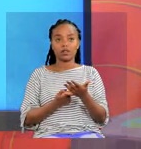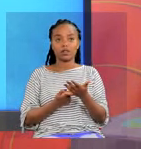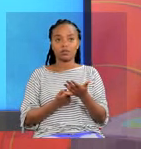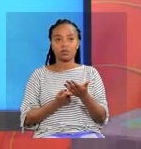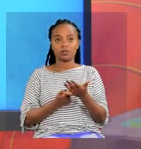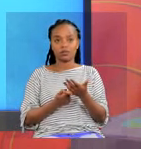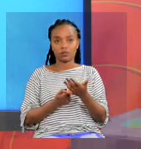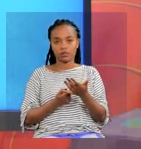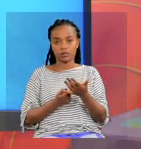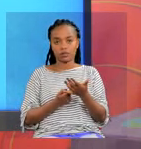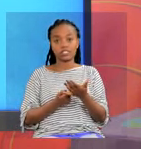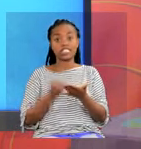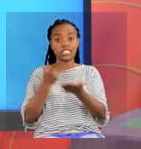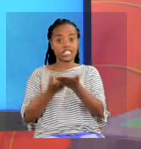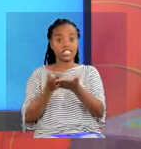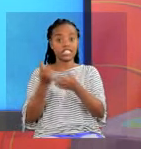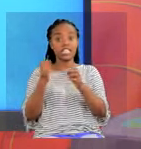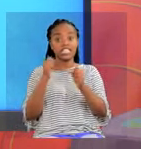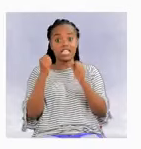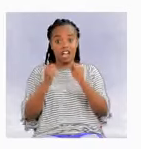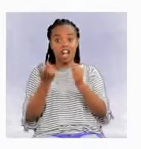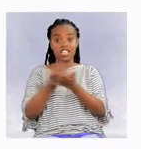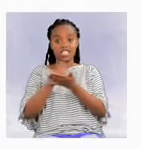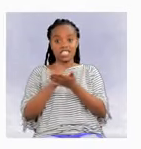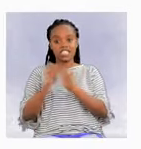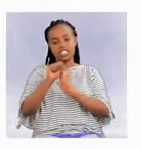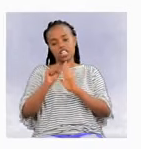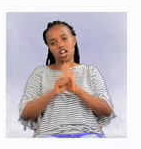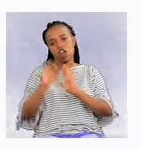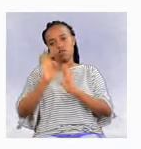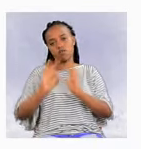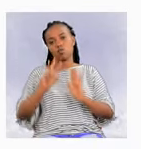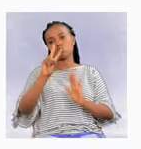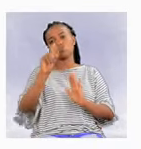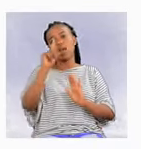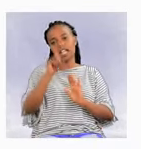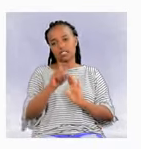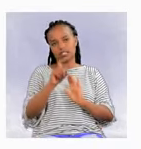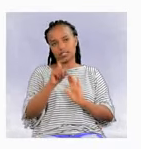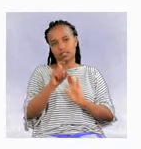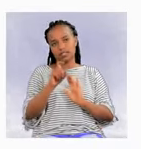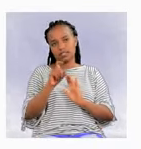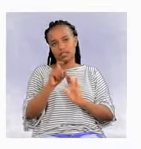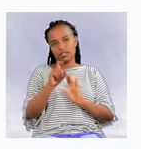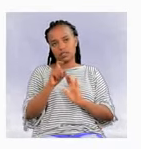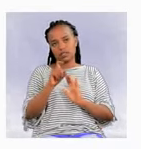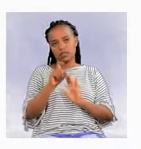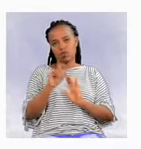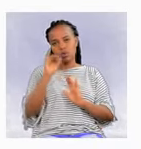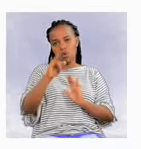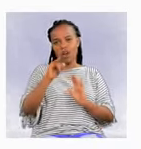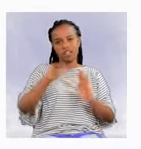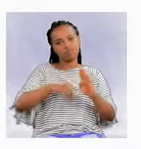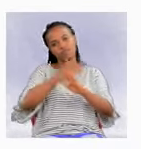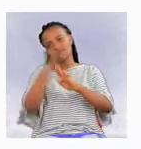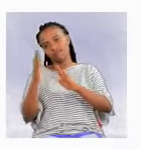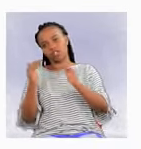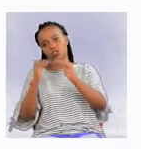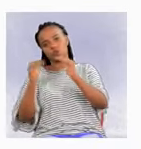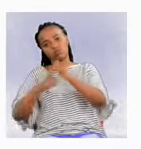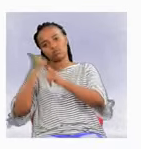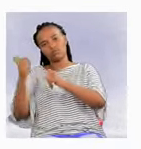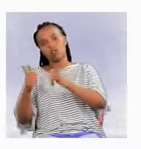this can be rewritten as in this form, in standard form. 2x here, take y to the other side, it becomes minus